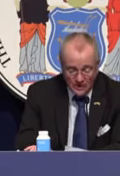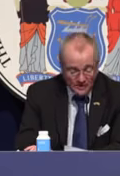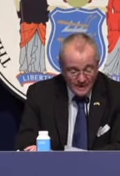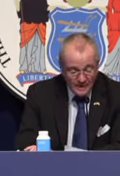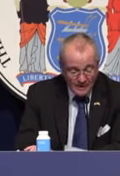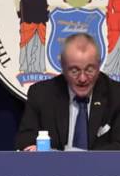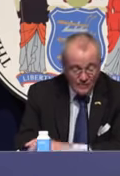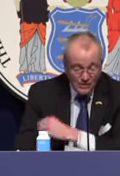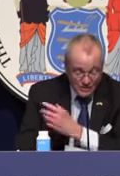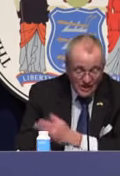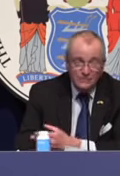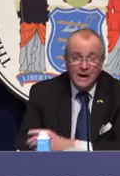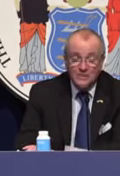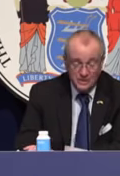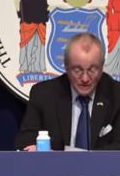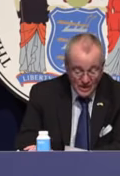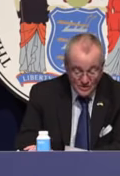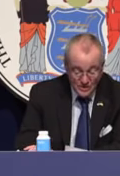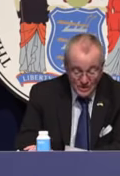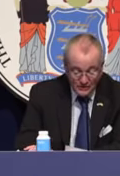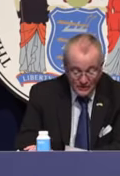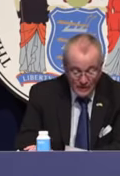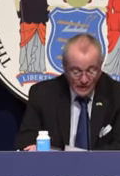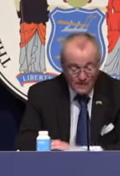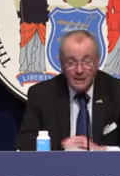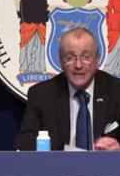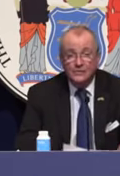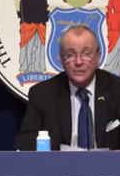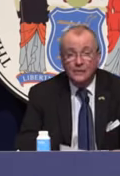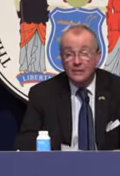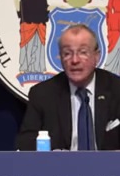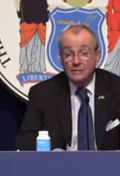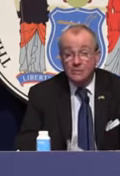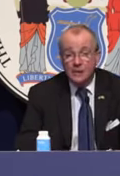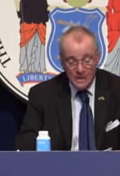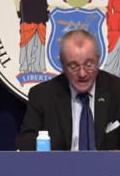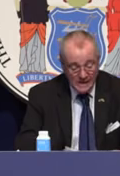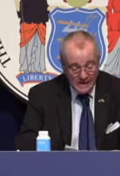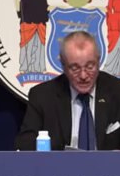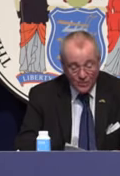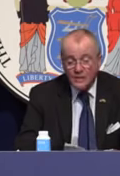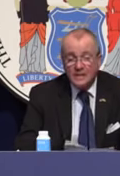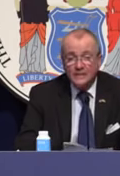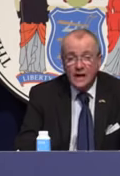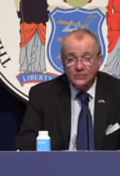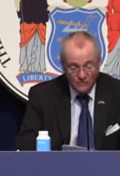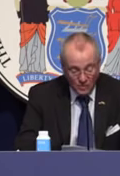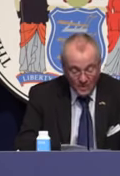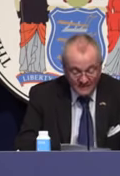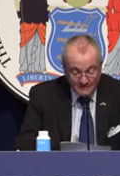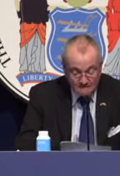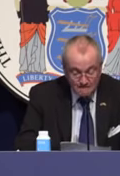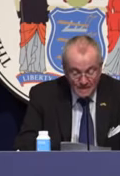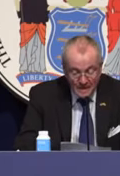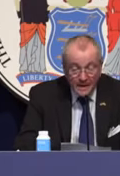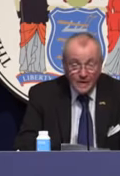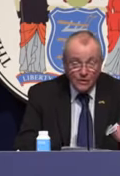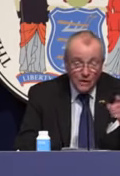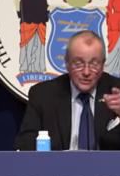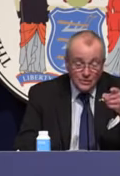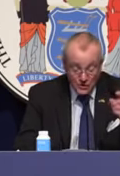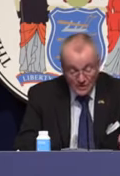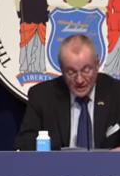69,200 of them, that have received positive test results over the past 2 weeks. And that number, by the way, is 49,400.